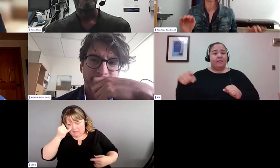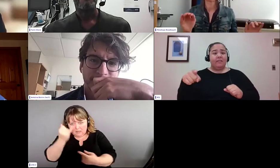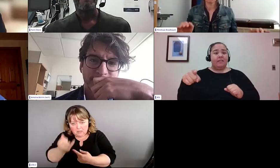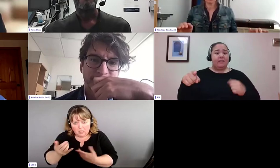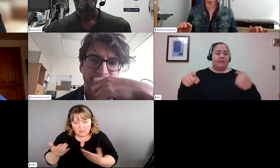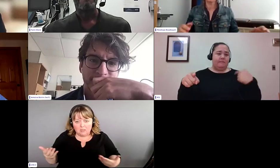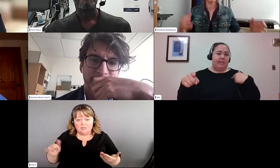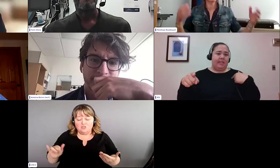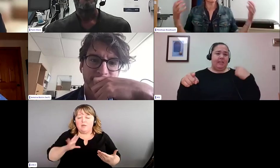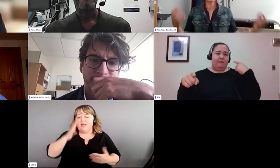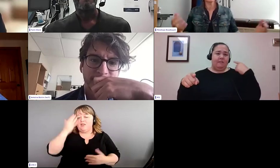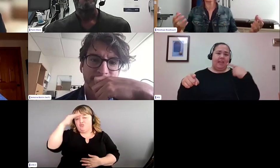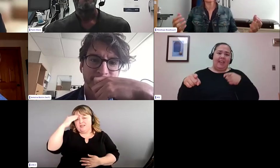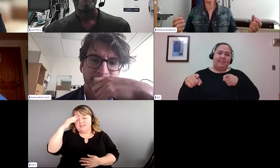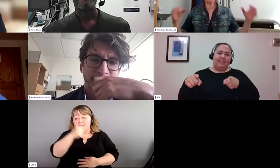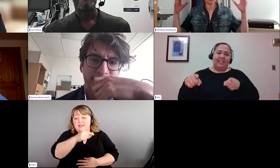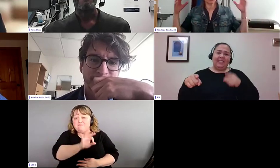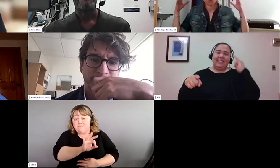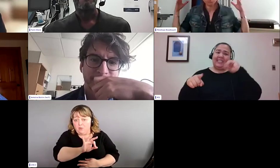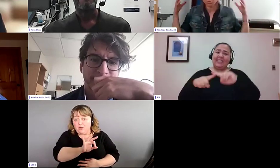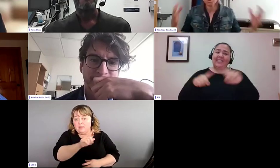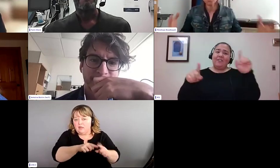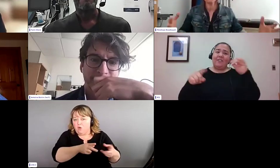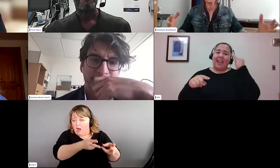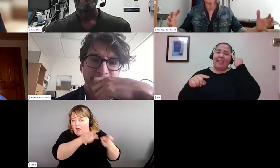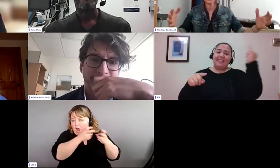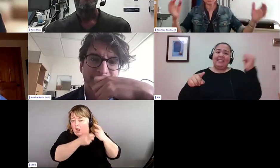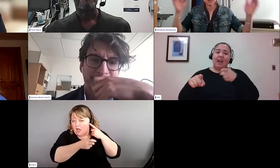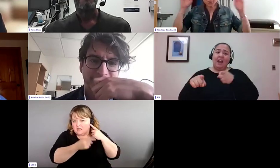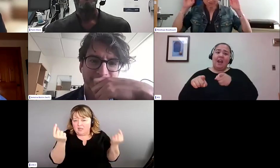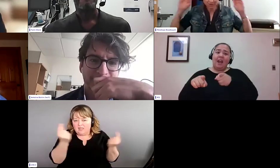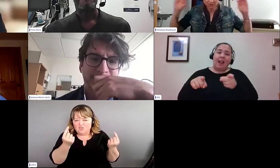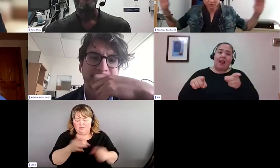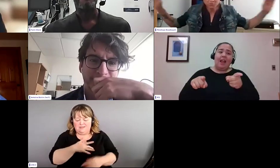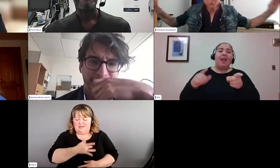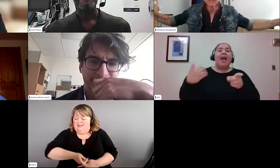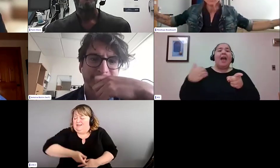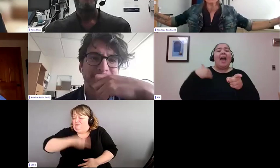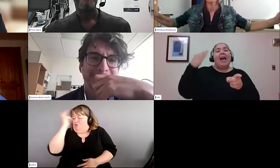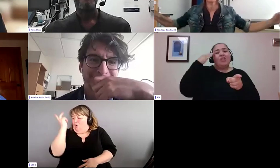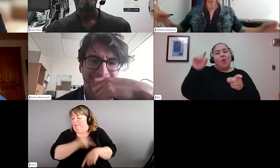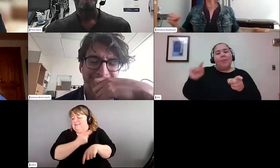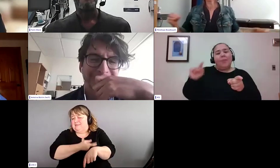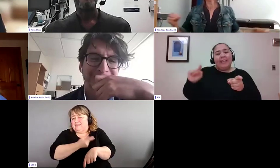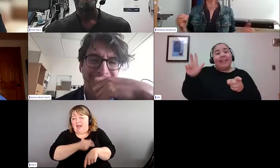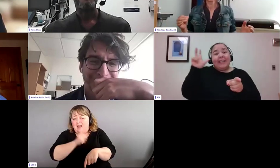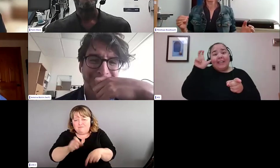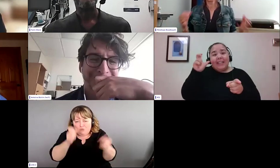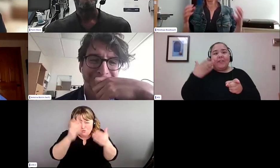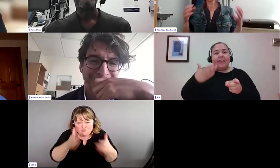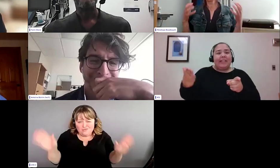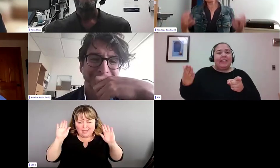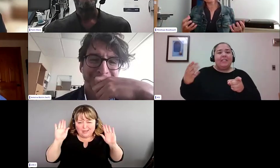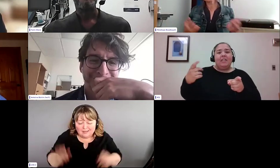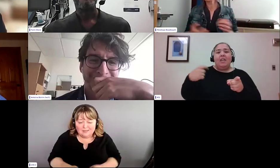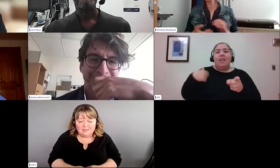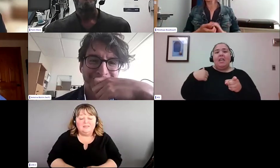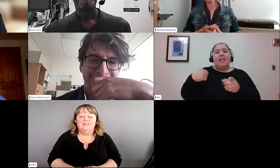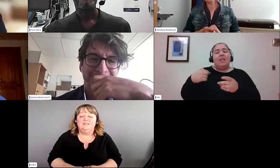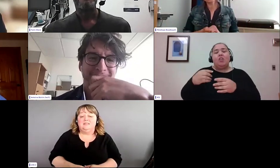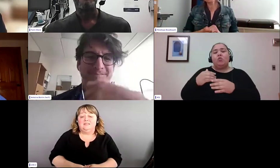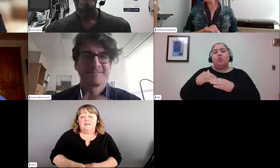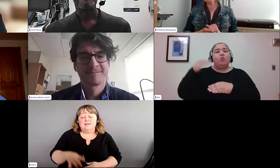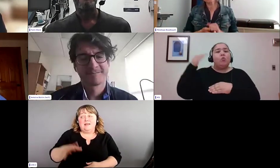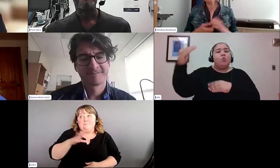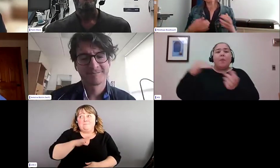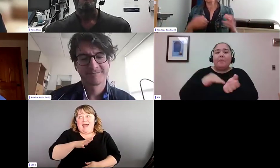different idea. I know that Farron, sometimes he hears things and he finds it too medical. No, we